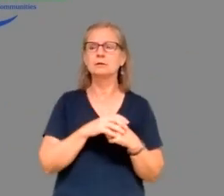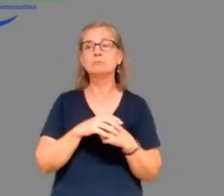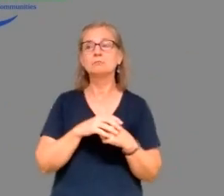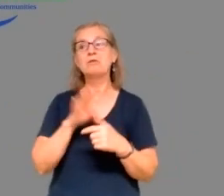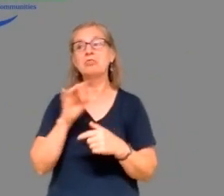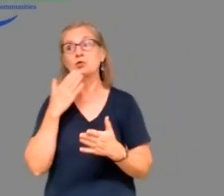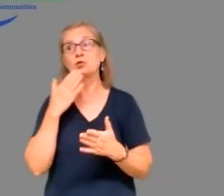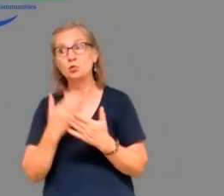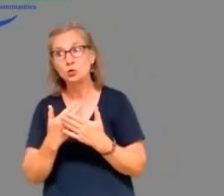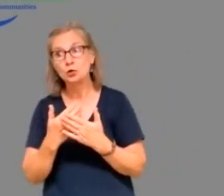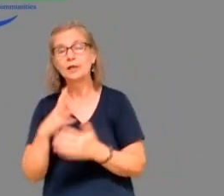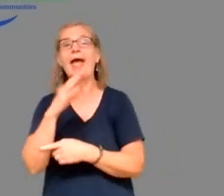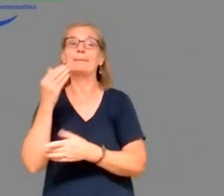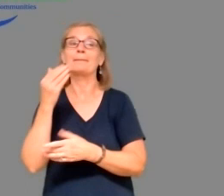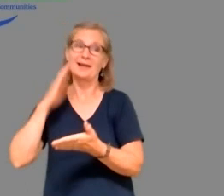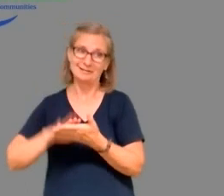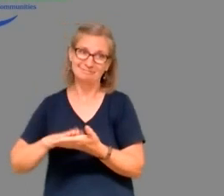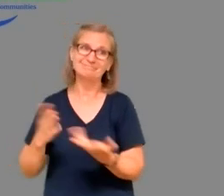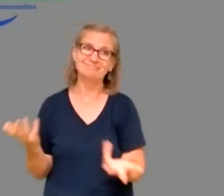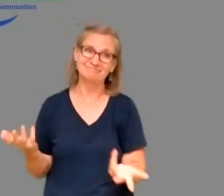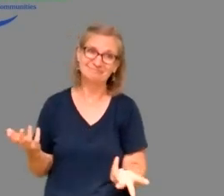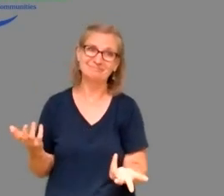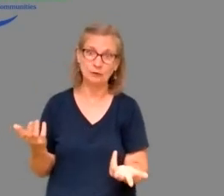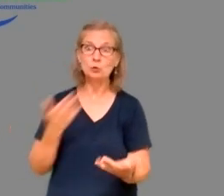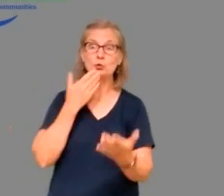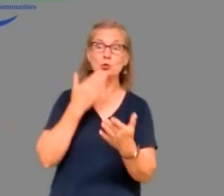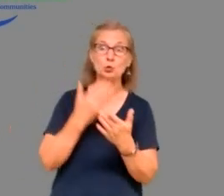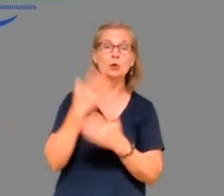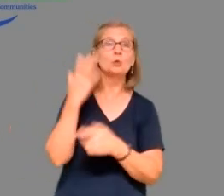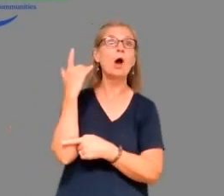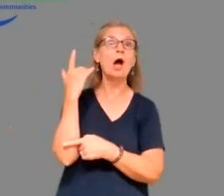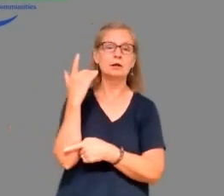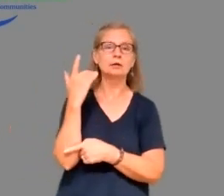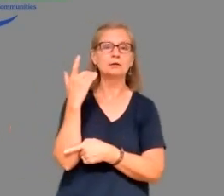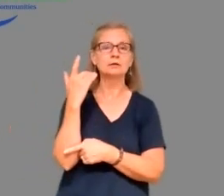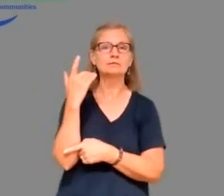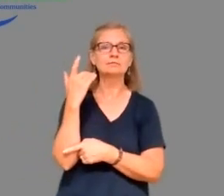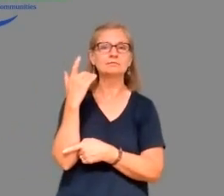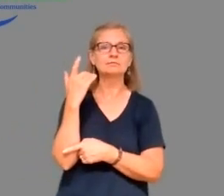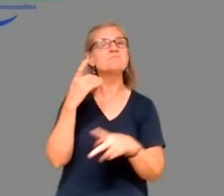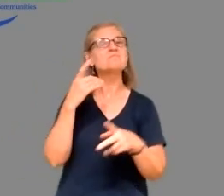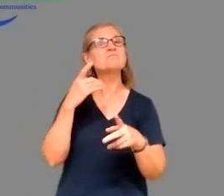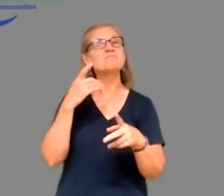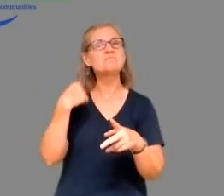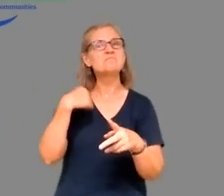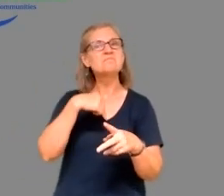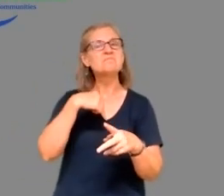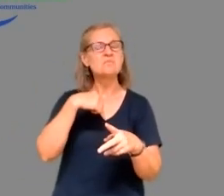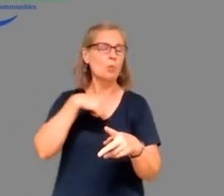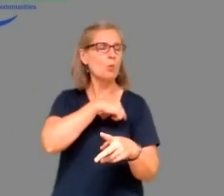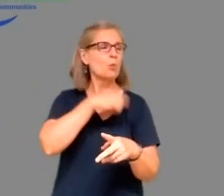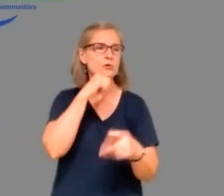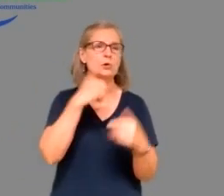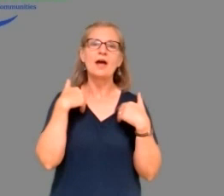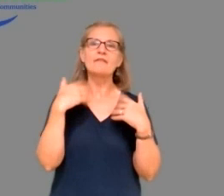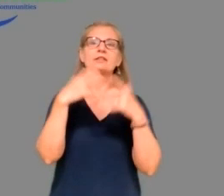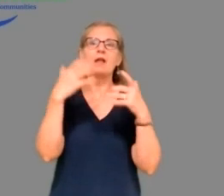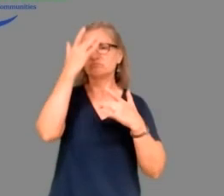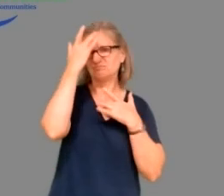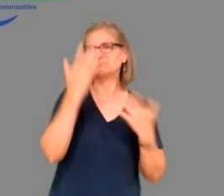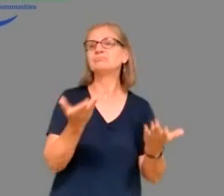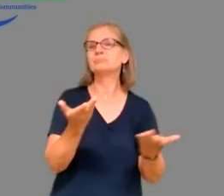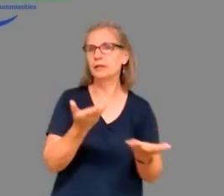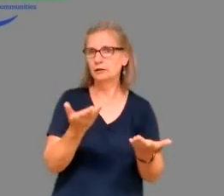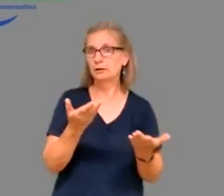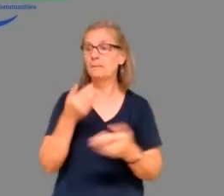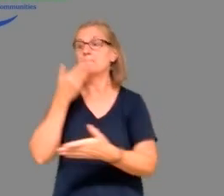thing. Good thing in the fact that we haven't had the potential for a lot of illness here. Bad thing